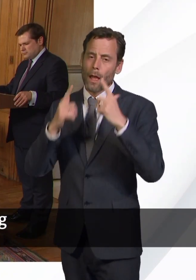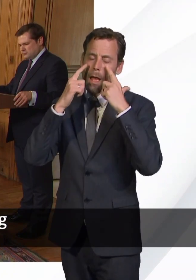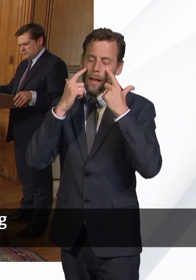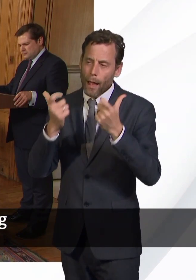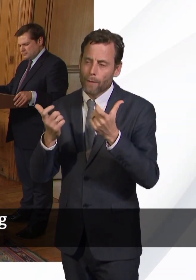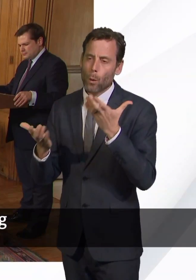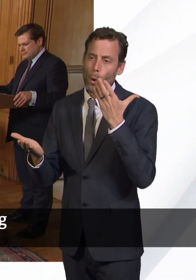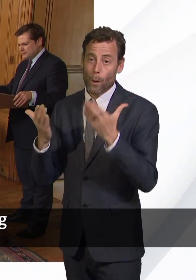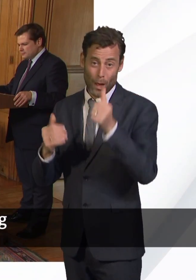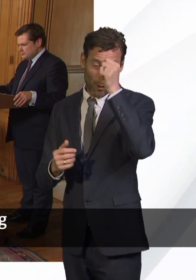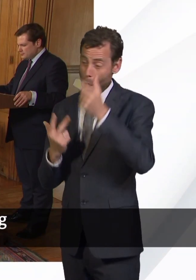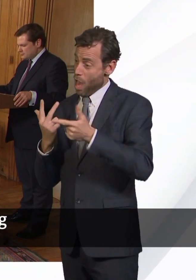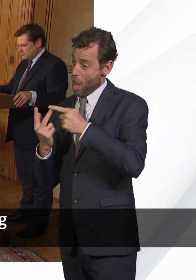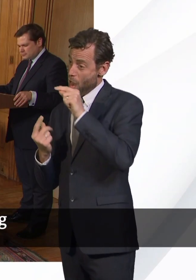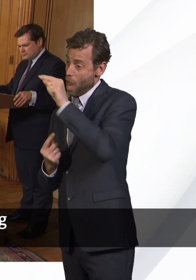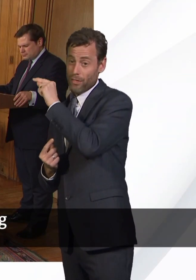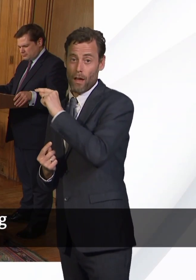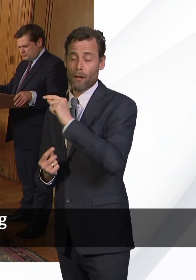Advisor, Chief Medical Officer,